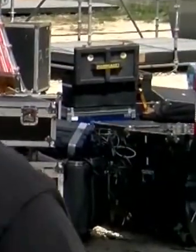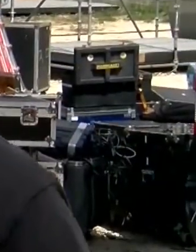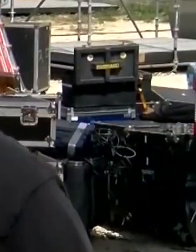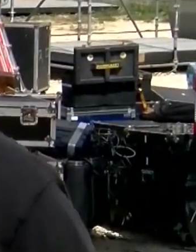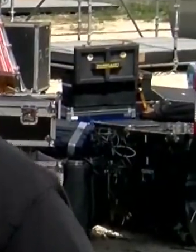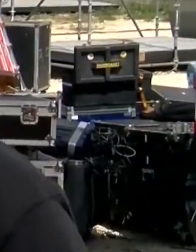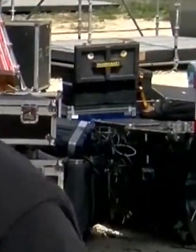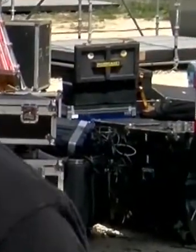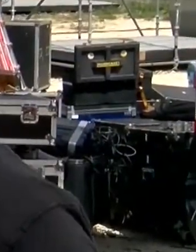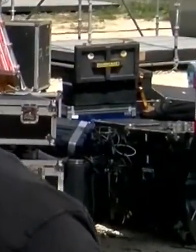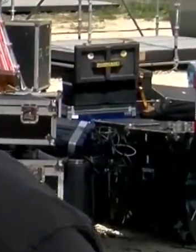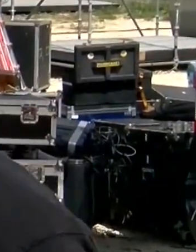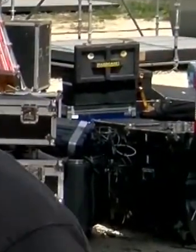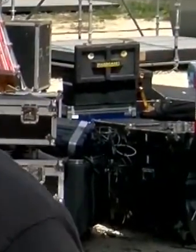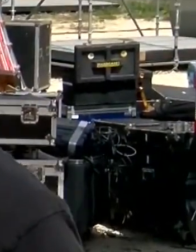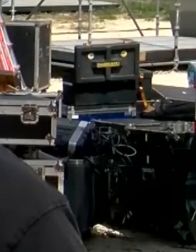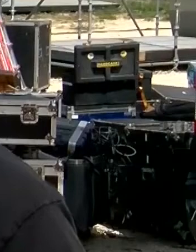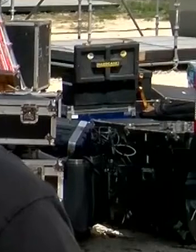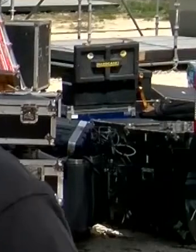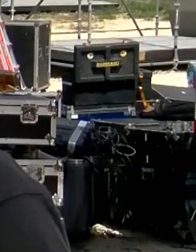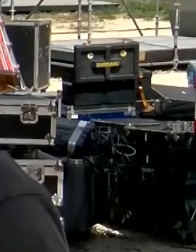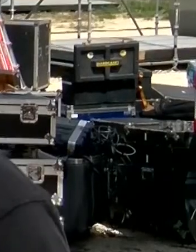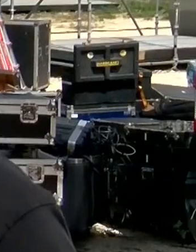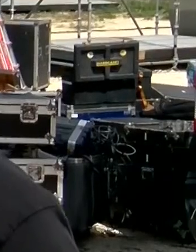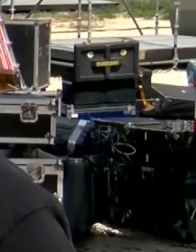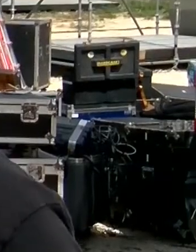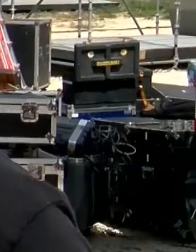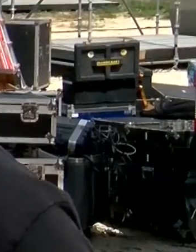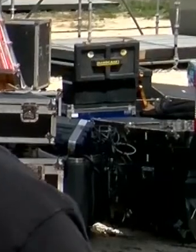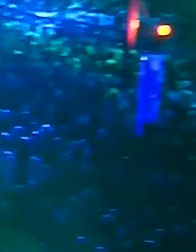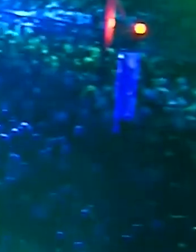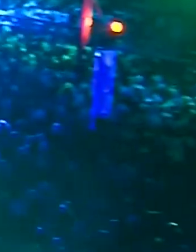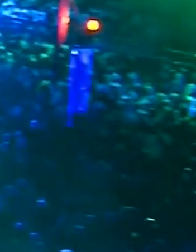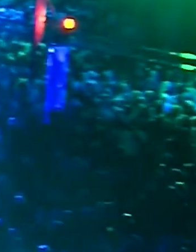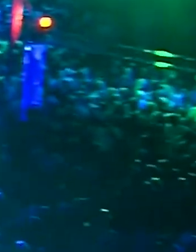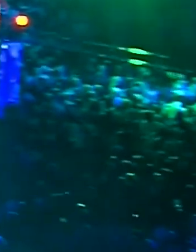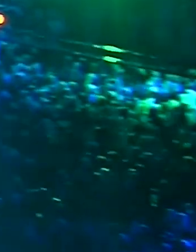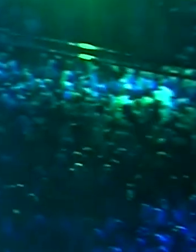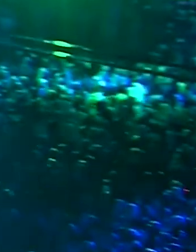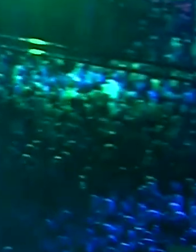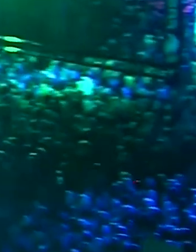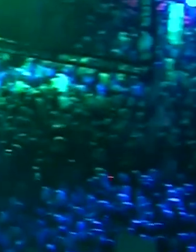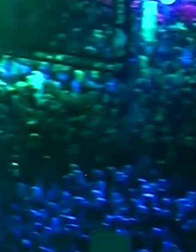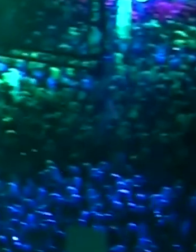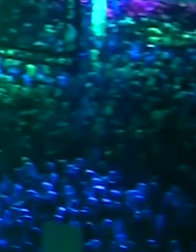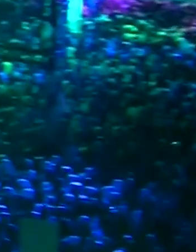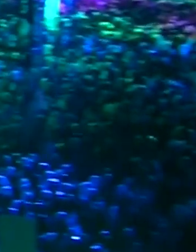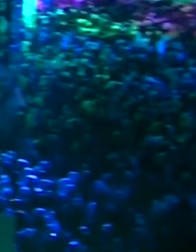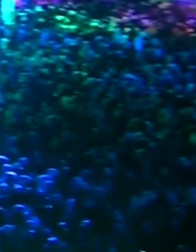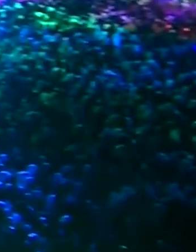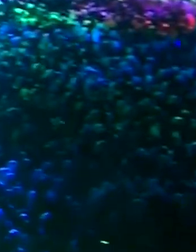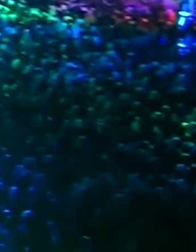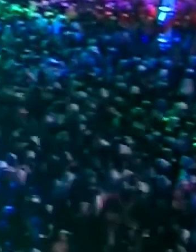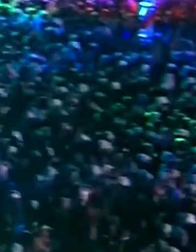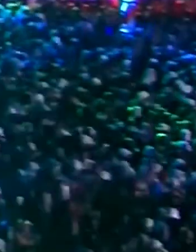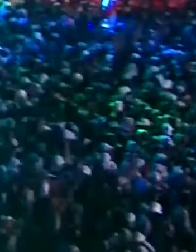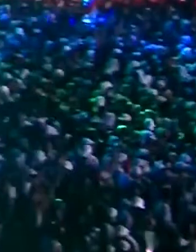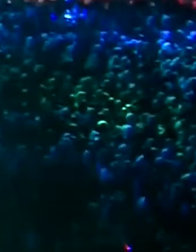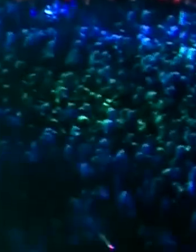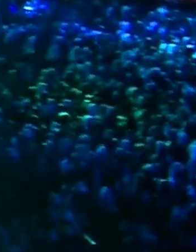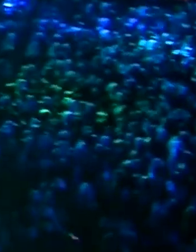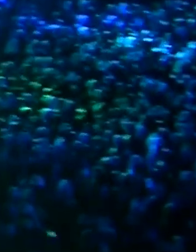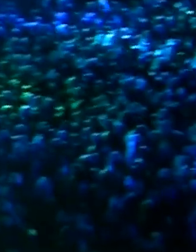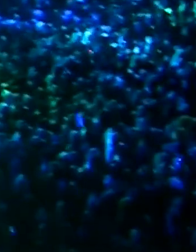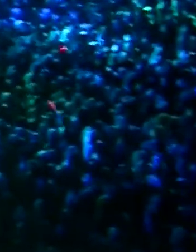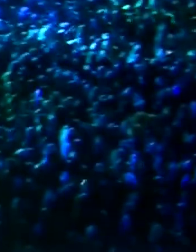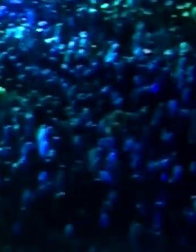some new things this year. We're going to have some artists along with us. You know, you experienced some problems last year, security-wise.